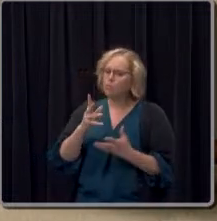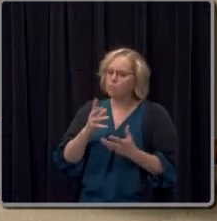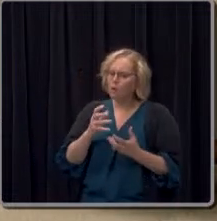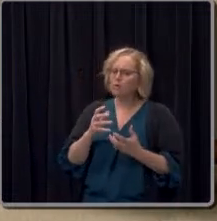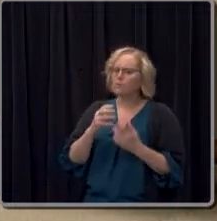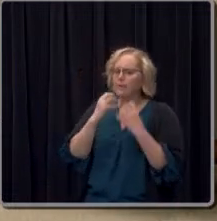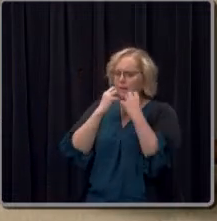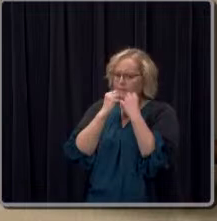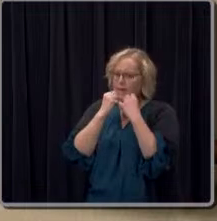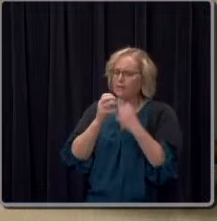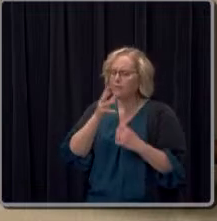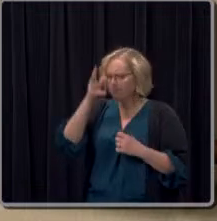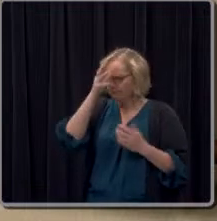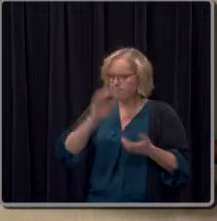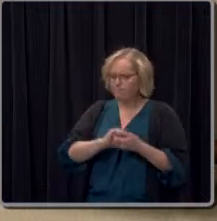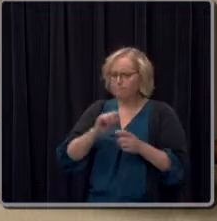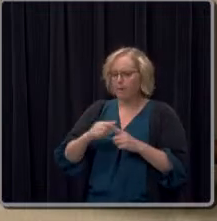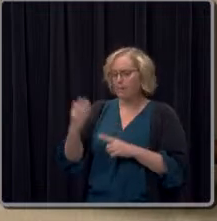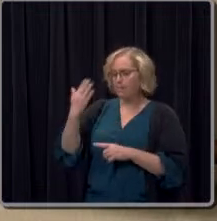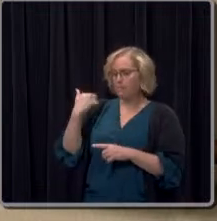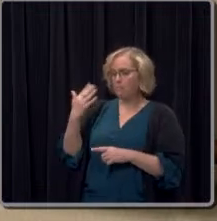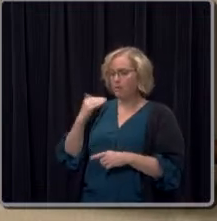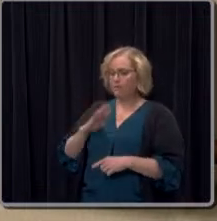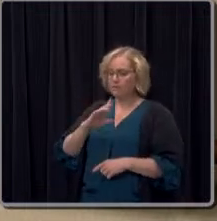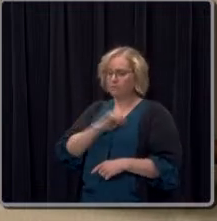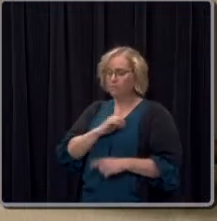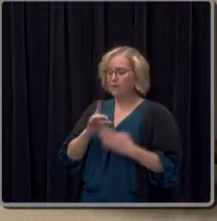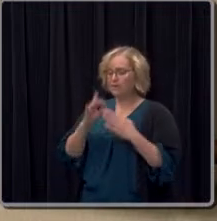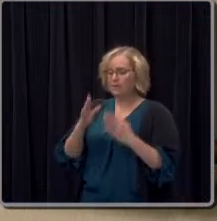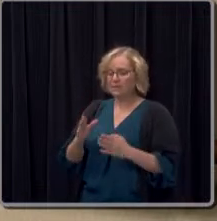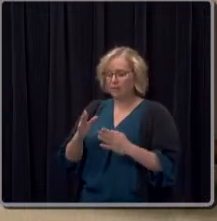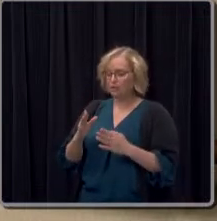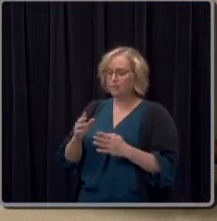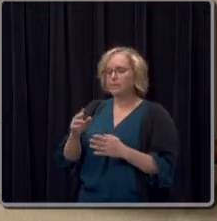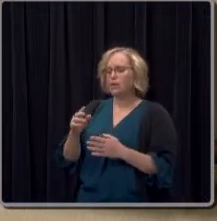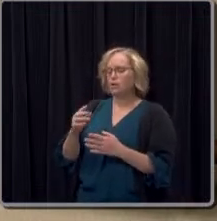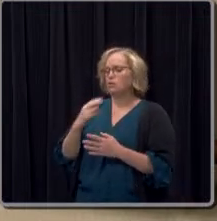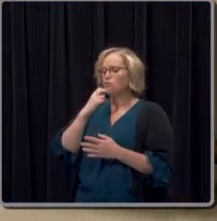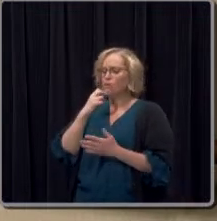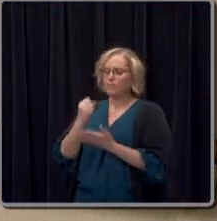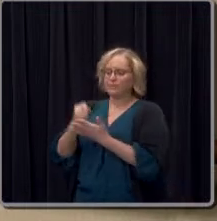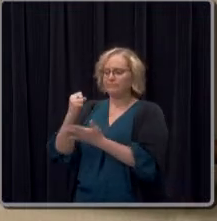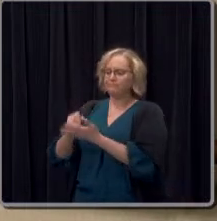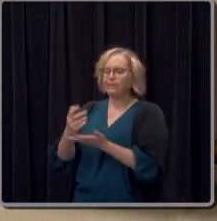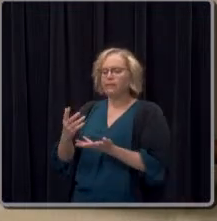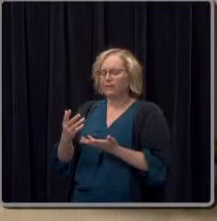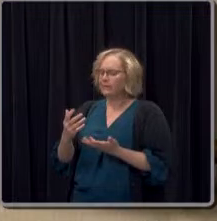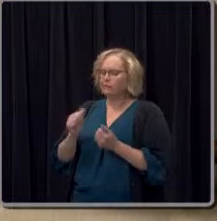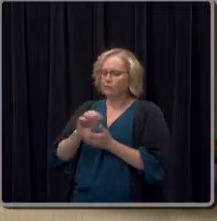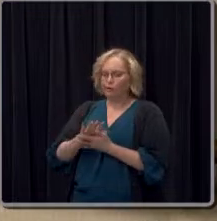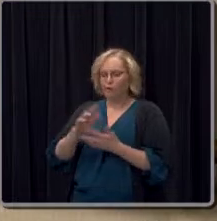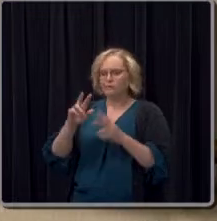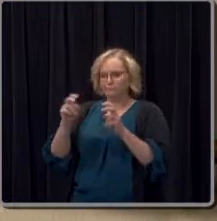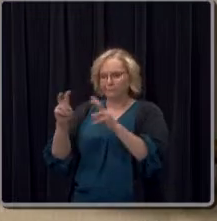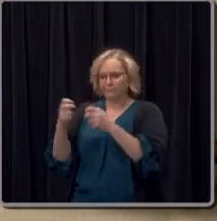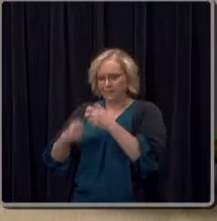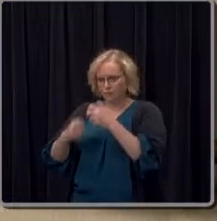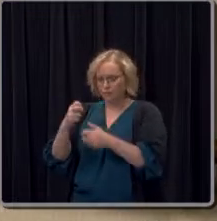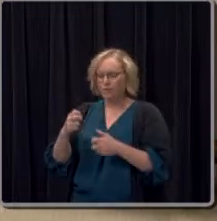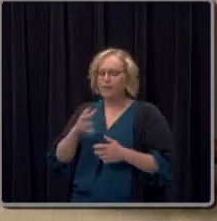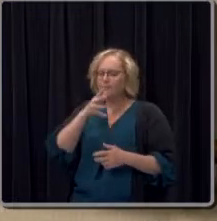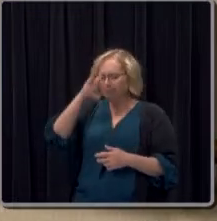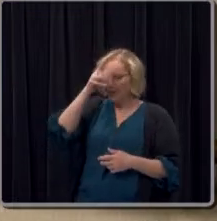but the previous board's leadership's rubber stamping has consequences that continue to create issues. Parents need to know the truth in order to